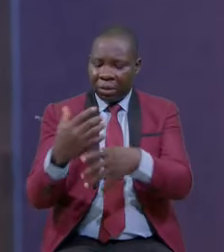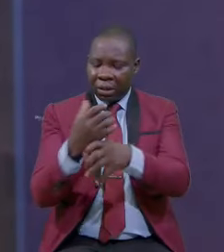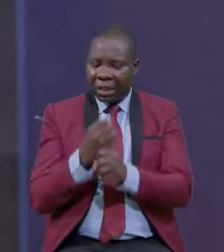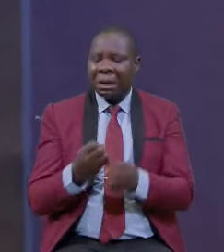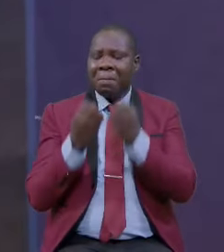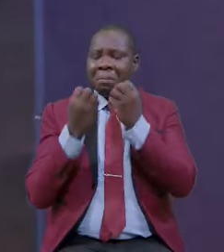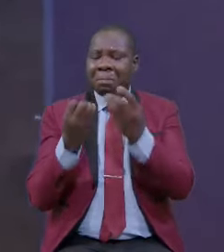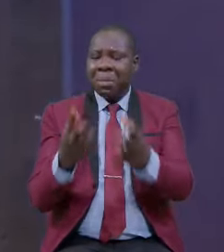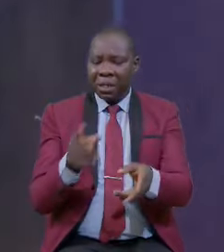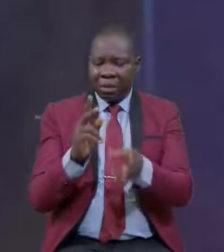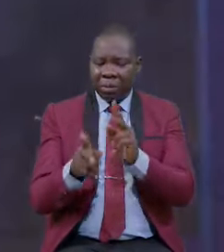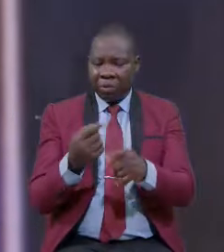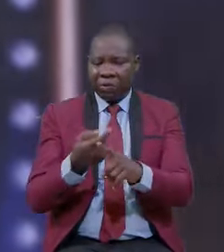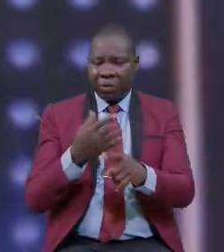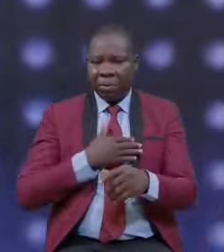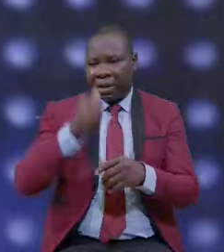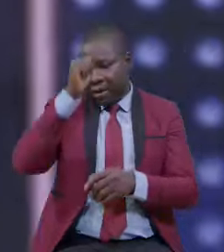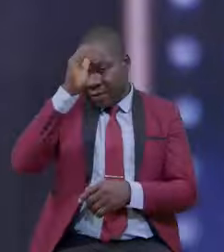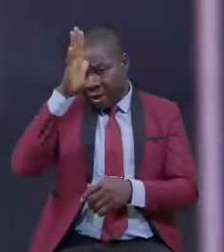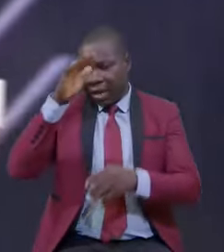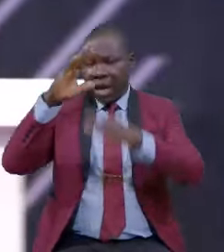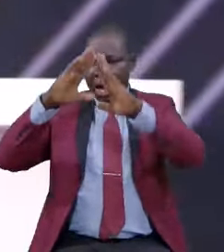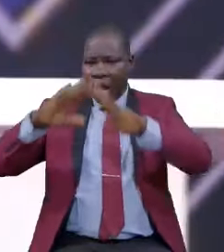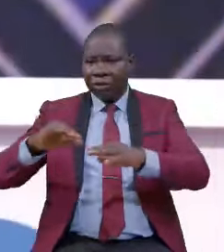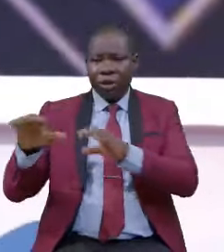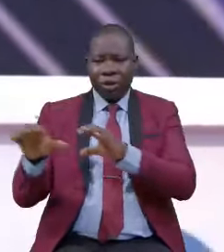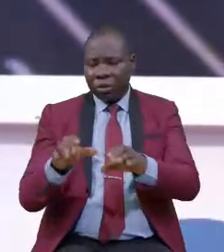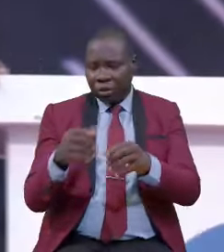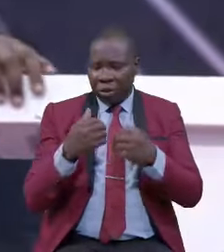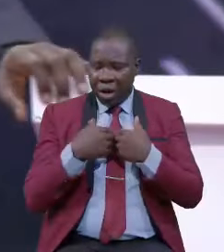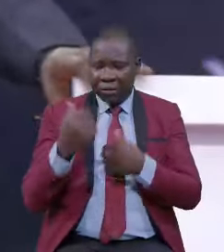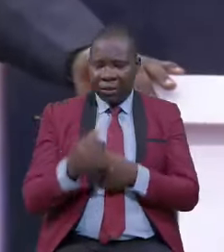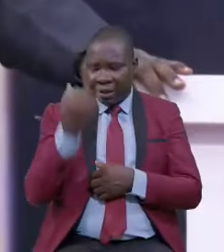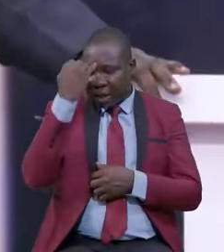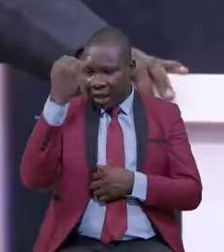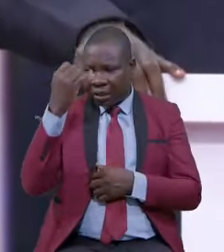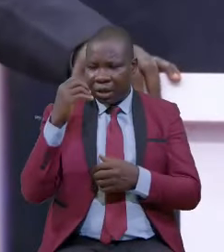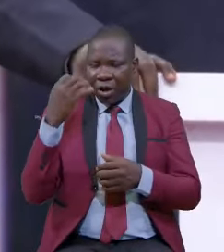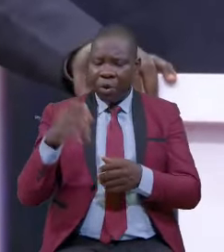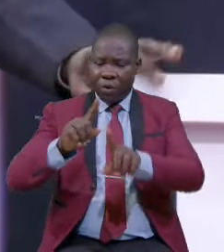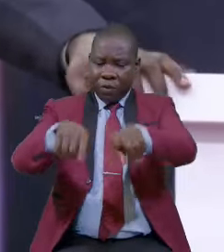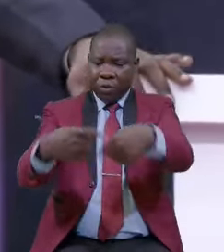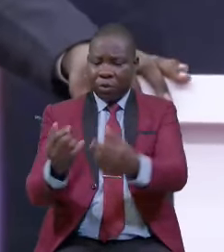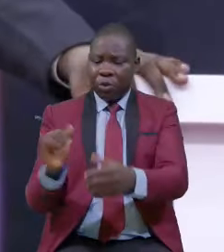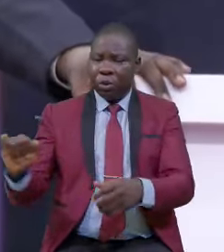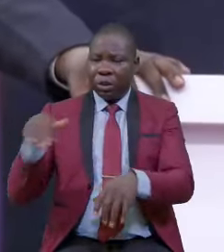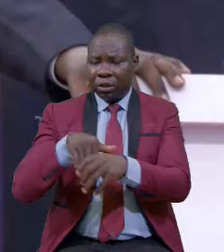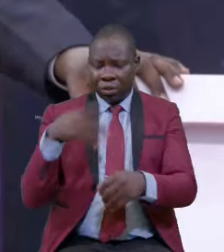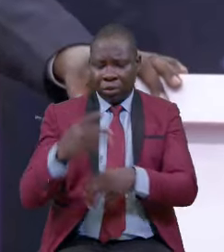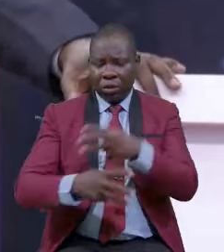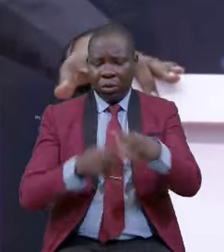them along with me. Did you have the idea, going into all the world and preach the gospel to every creature? Now,